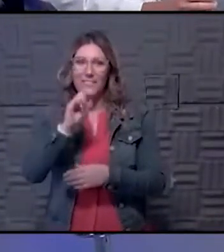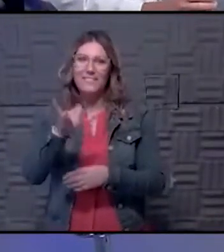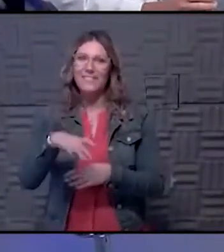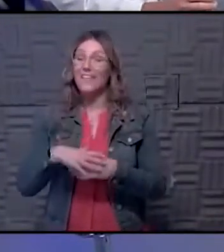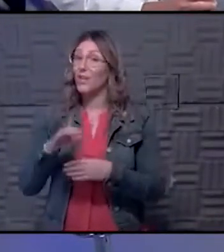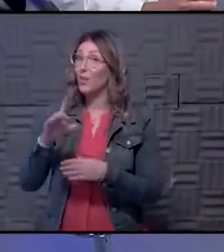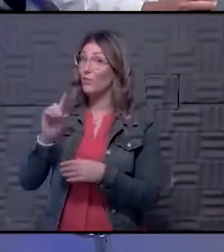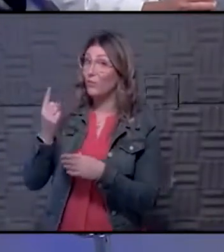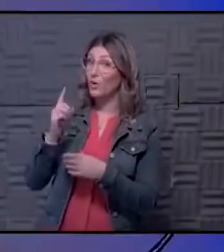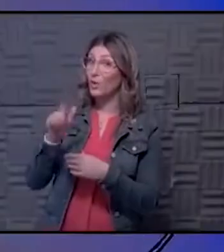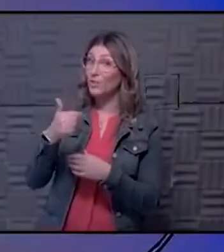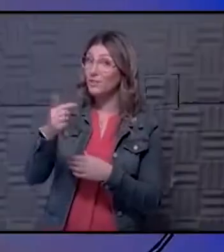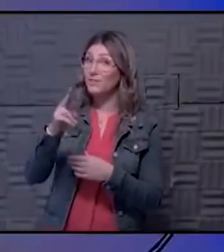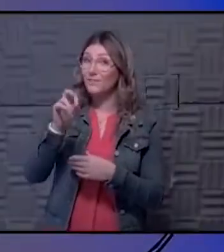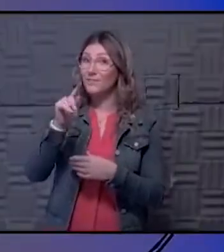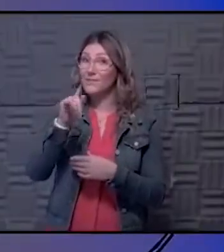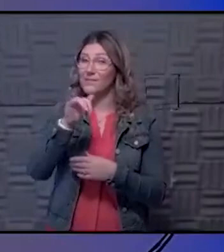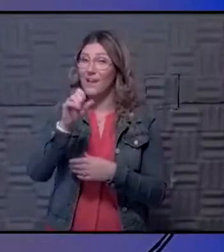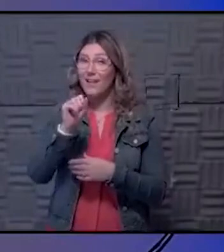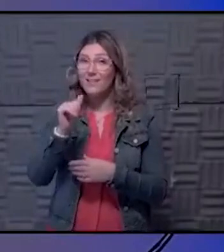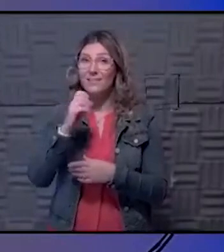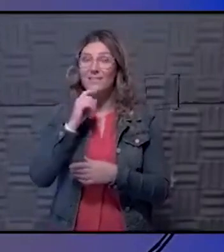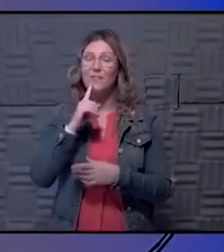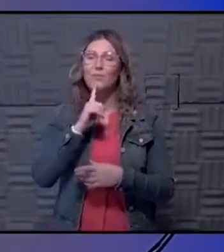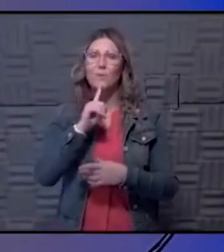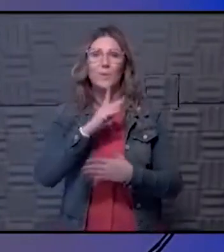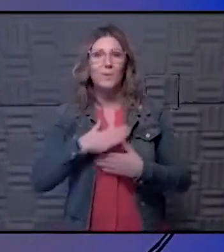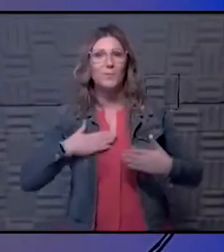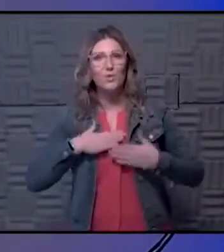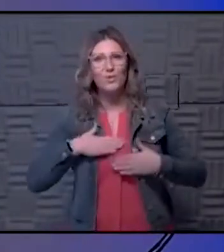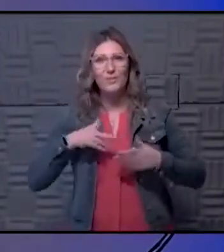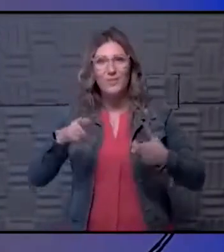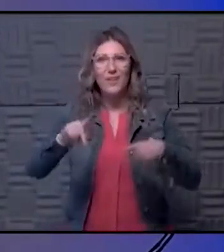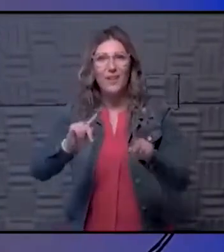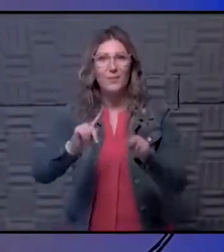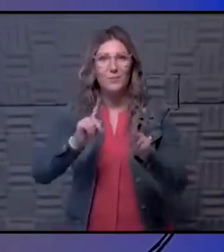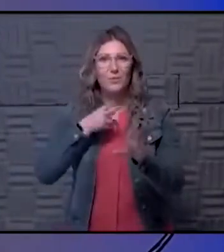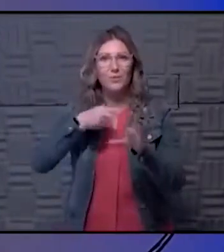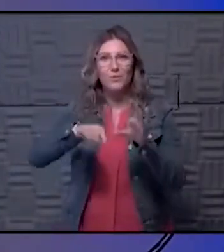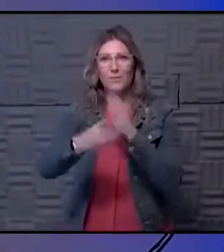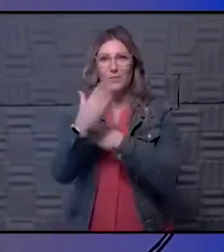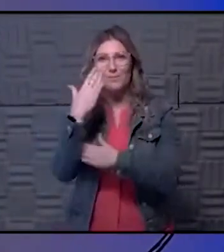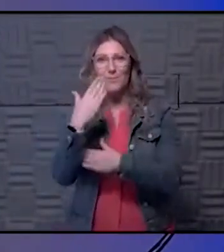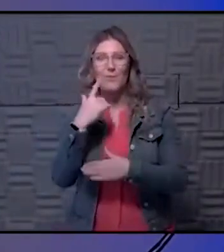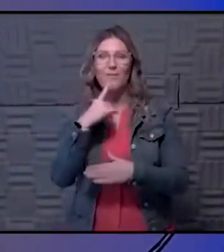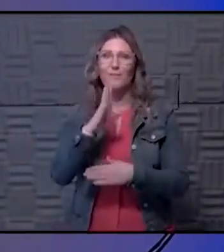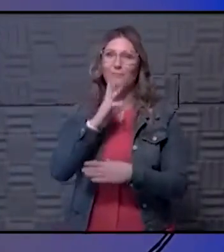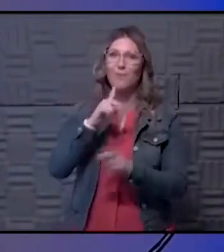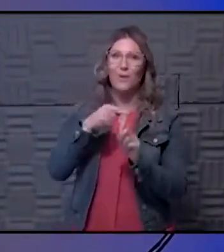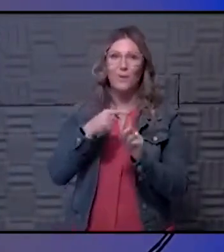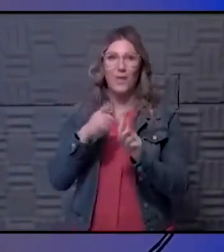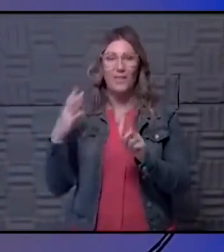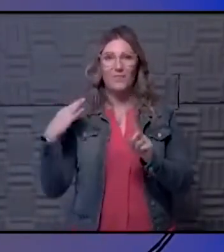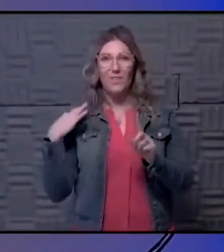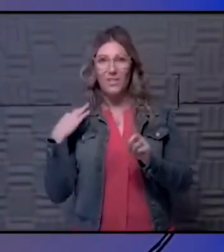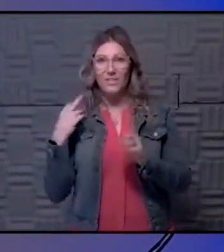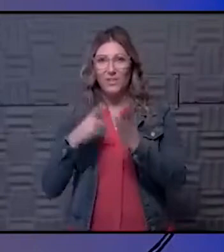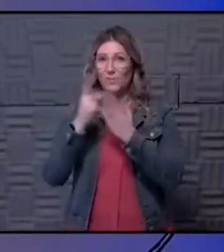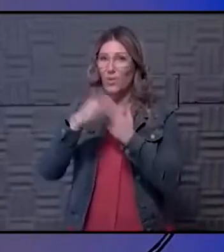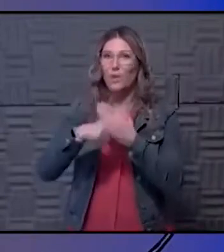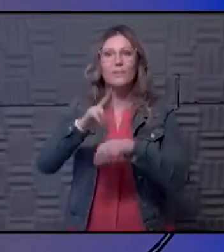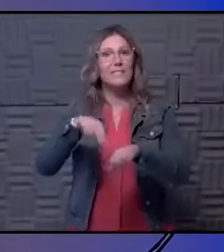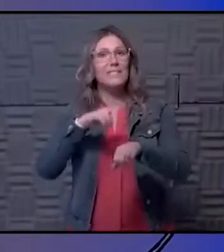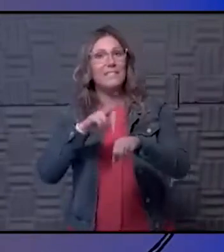First, Vanessa. Well, really appreciate the opportunity to come on this morning and talk a little bit about our volunteer program. It is National